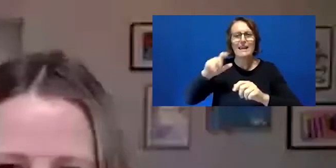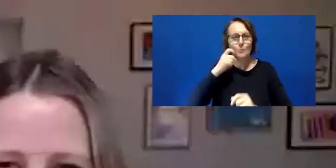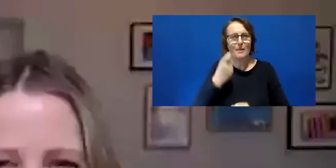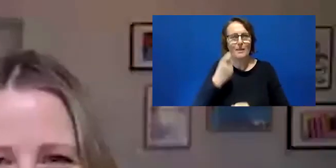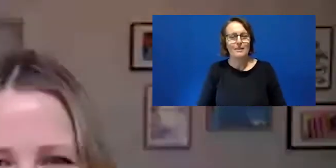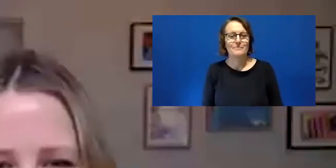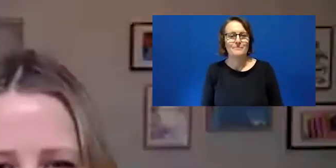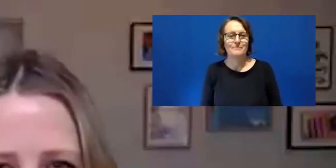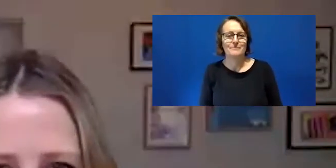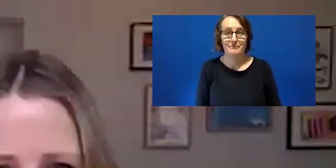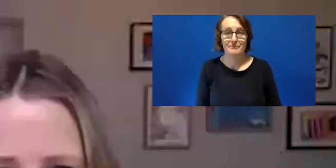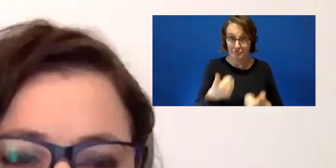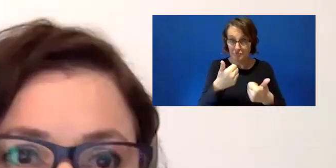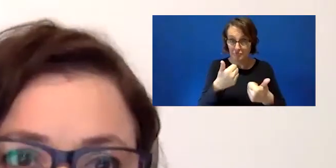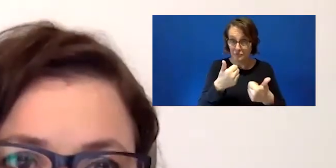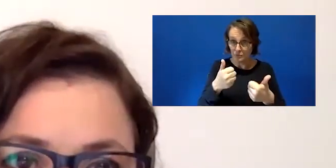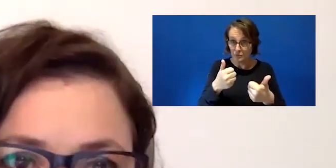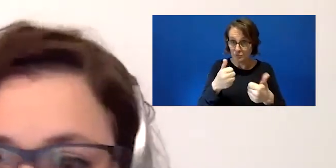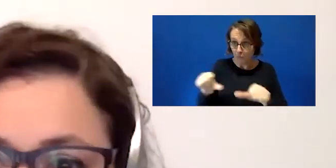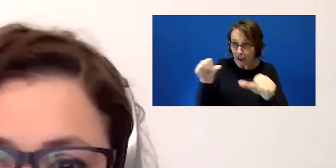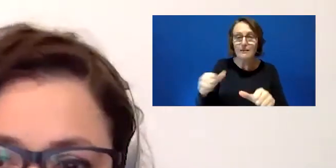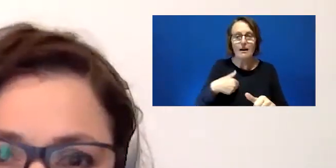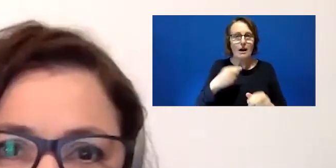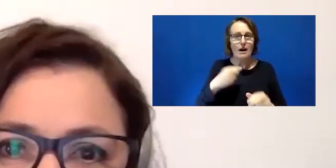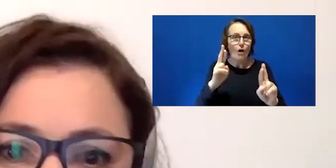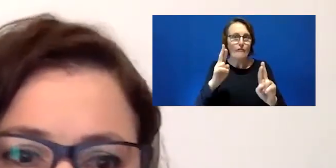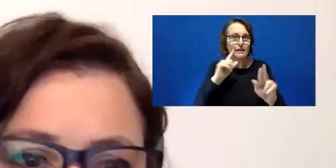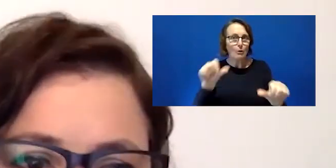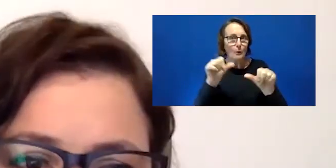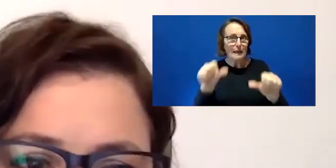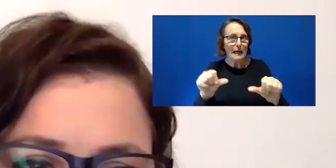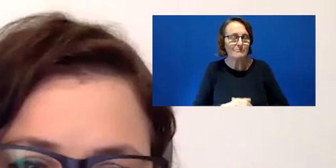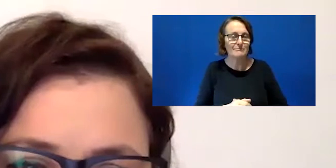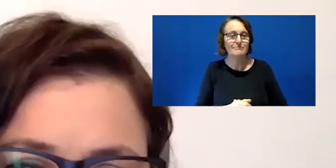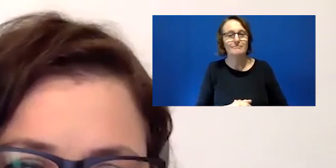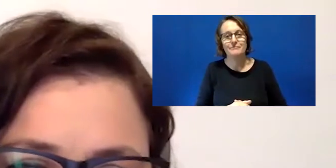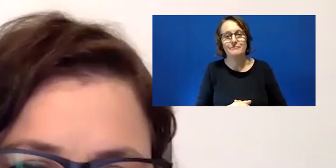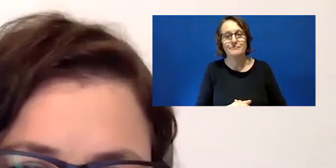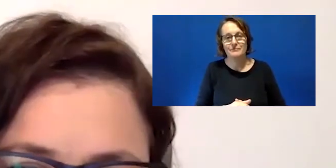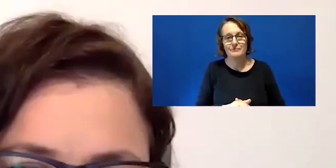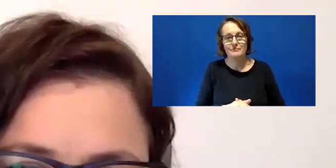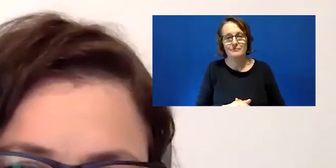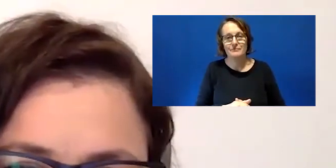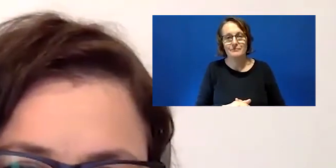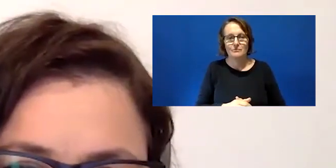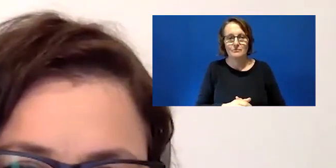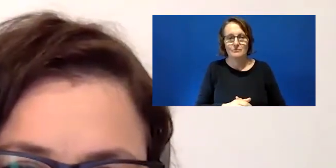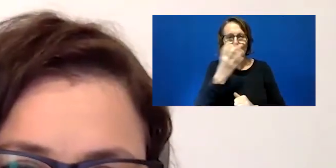No worries. How are you going? Good. Hopefully I'll be okay. That was really